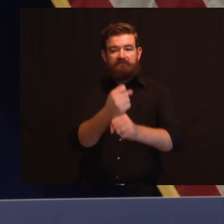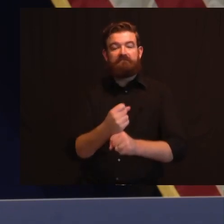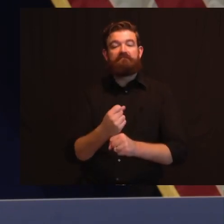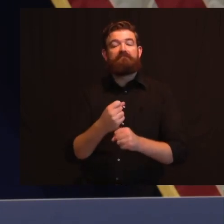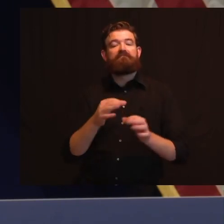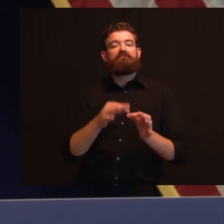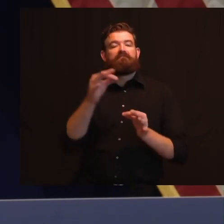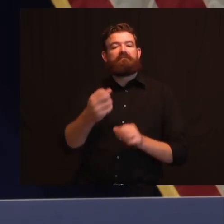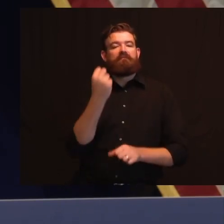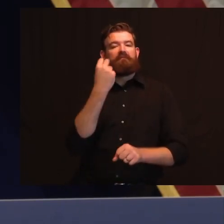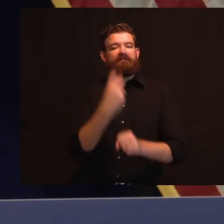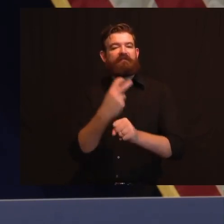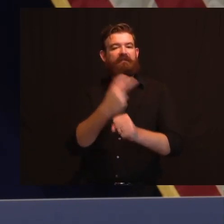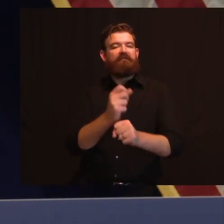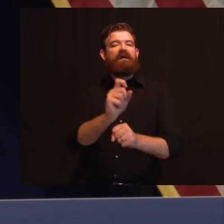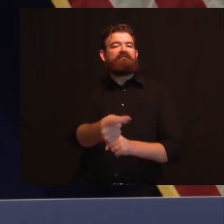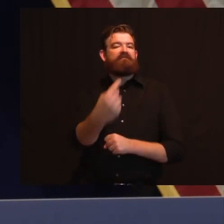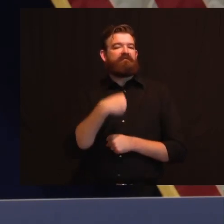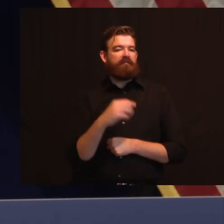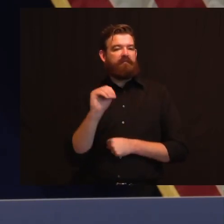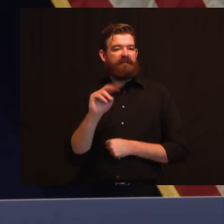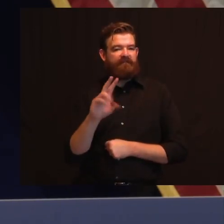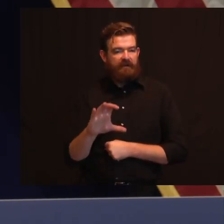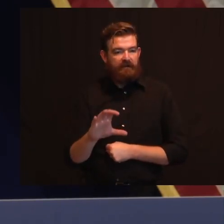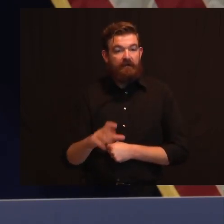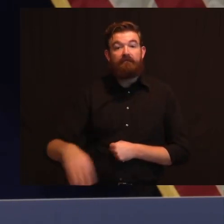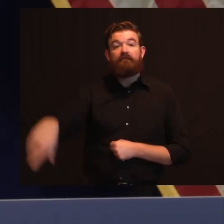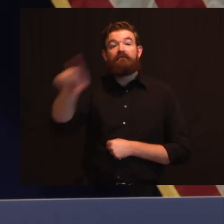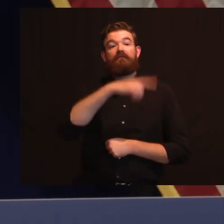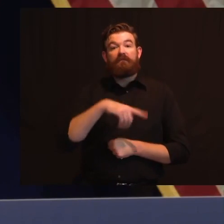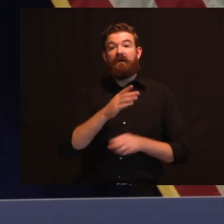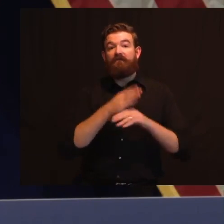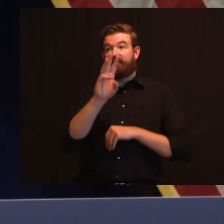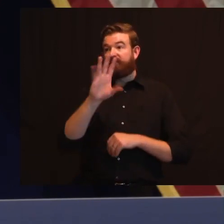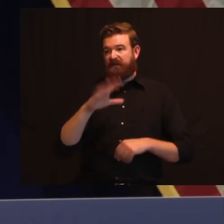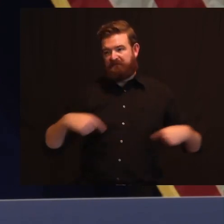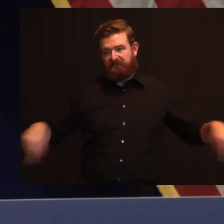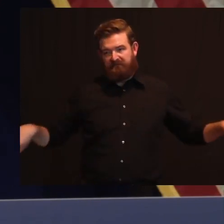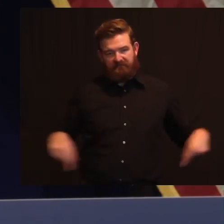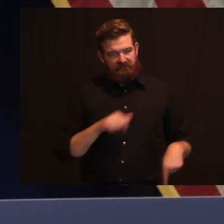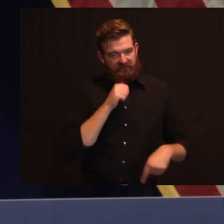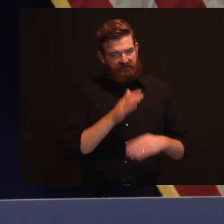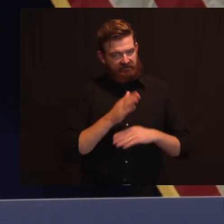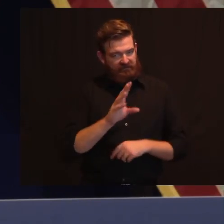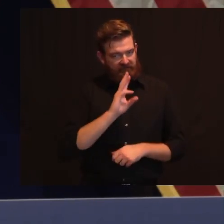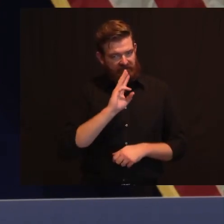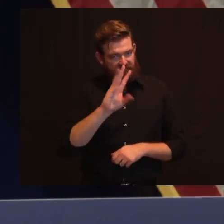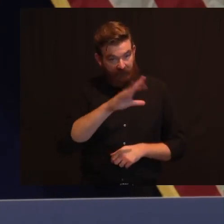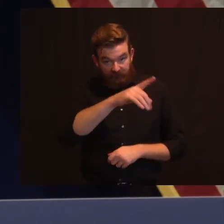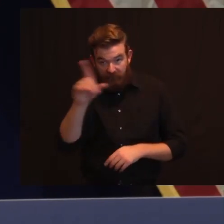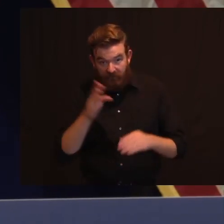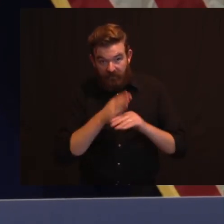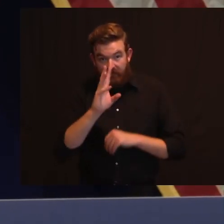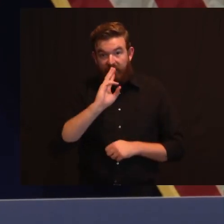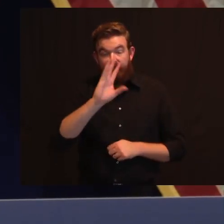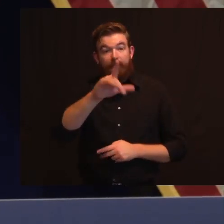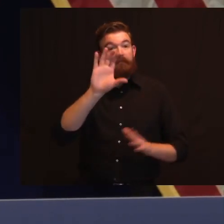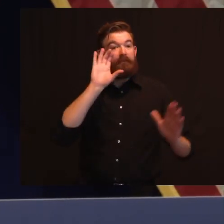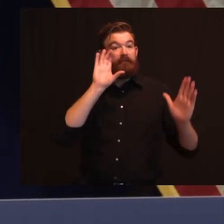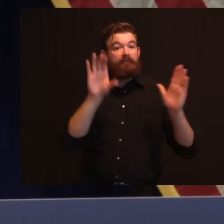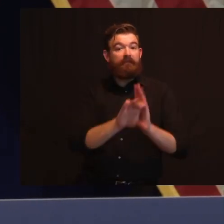doesn't apply to anyone on this panel, but there are folks out there, your photo is valid indefinitely, so you can do that